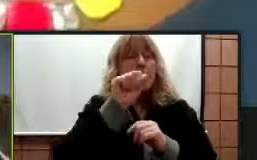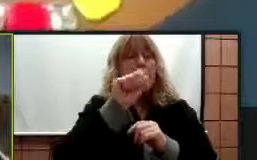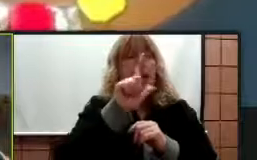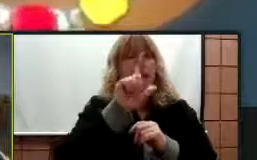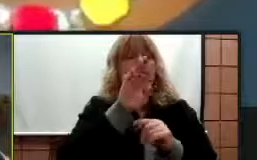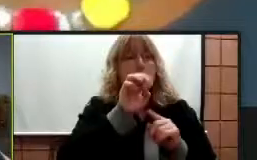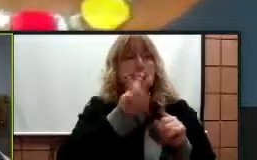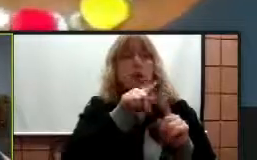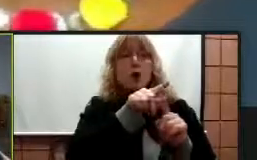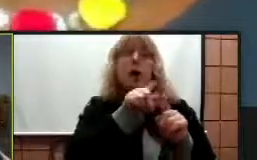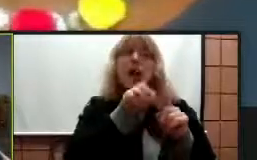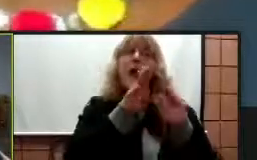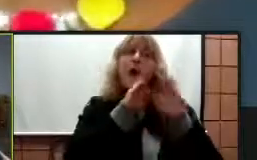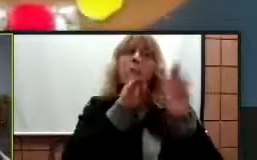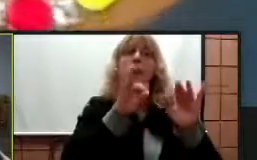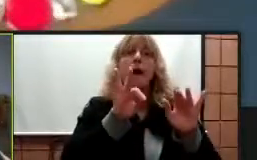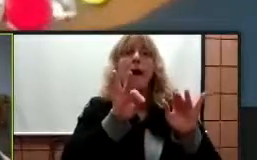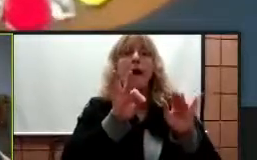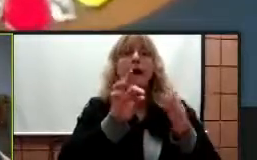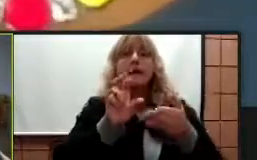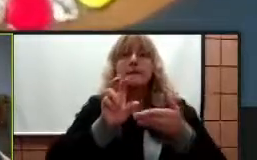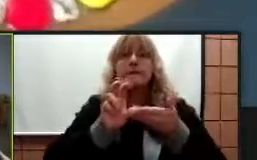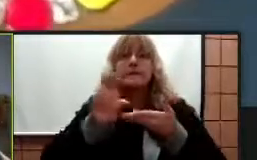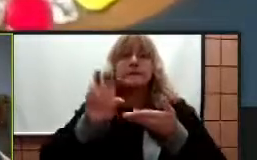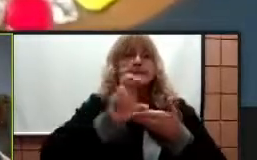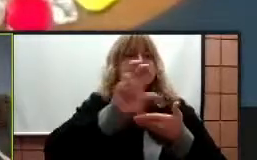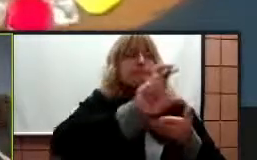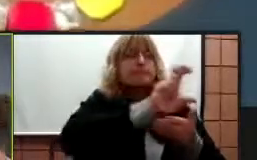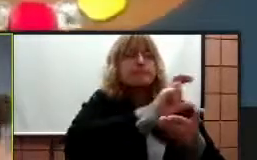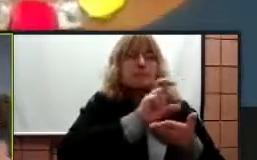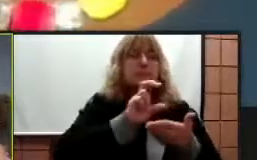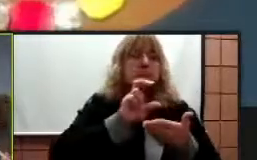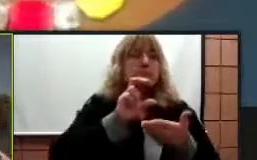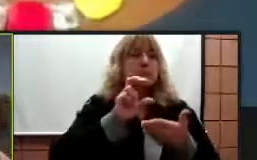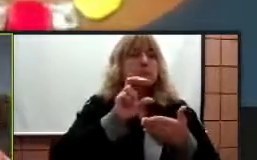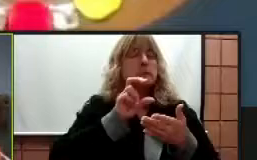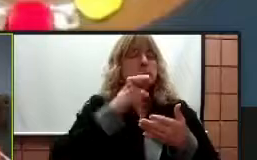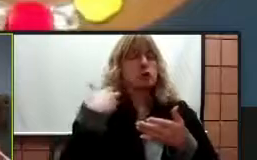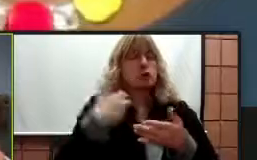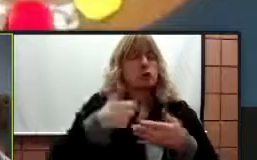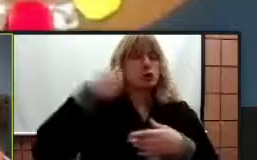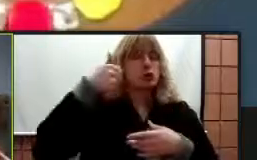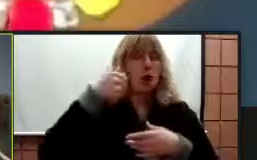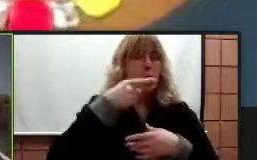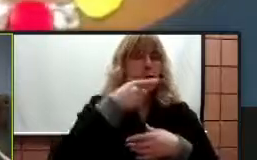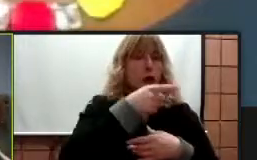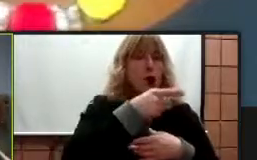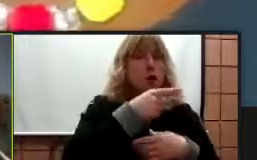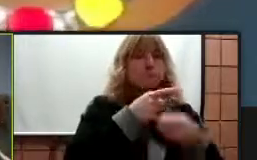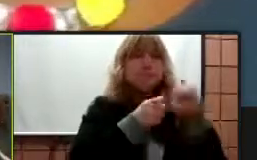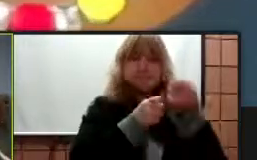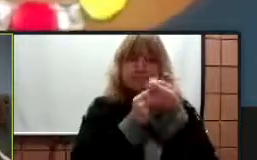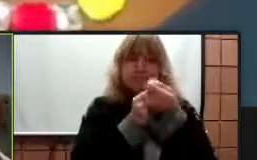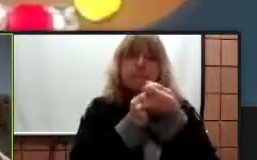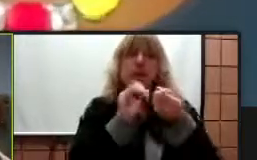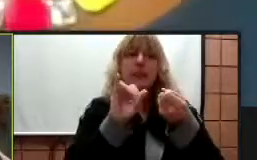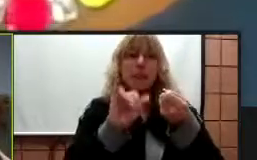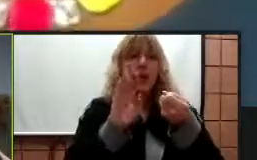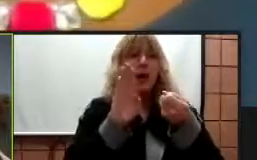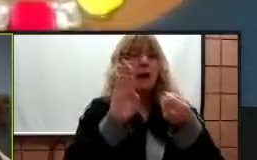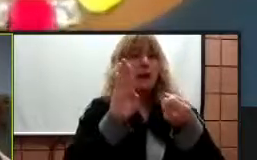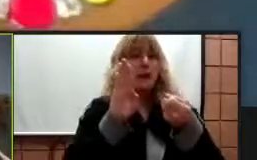House Appropriations chairperson, was pretty much, he sponsored this bill originally that pretty much